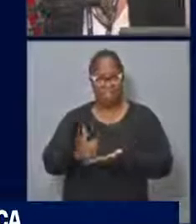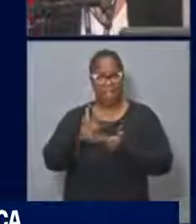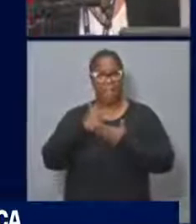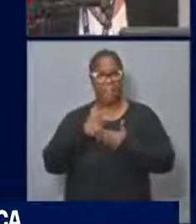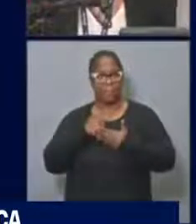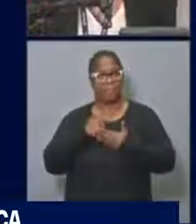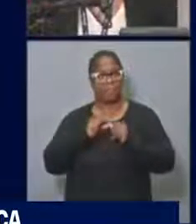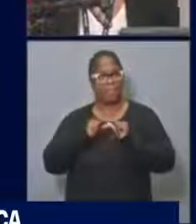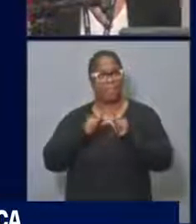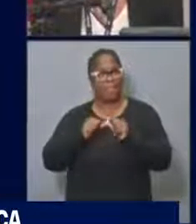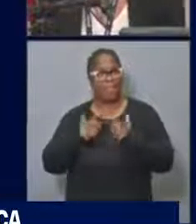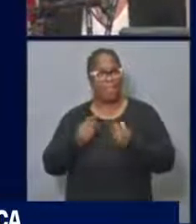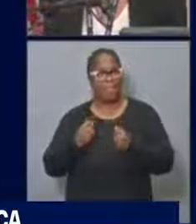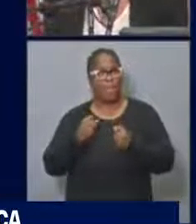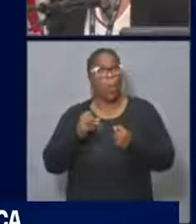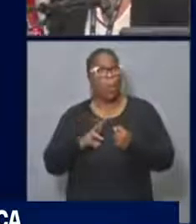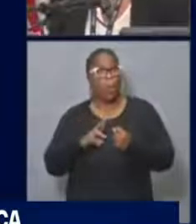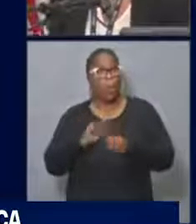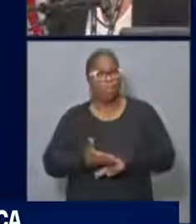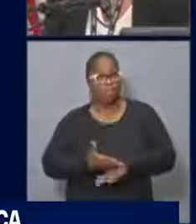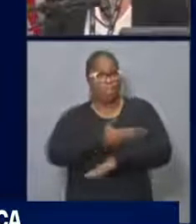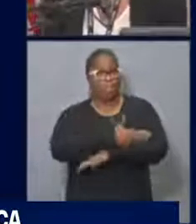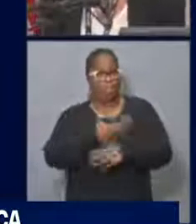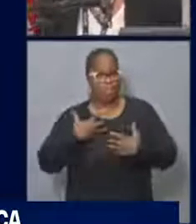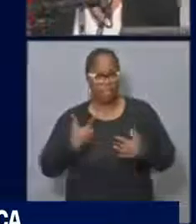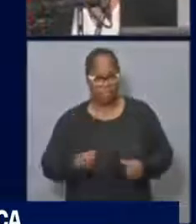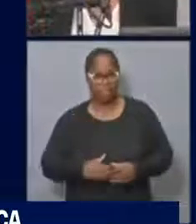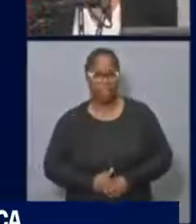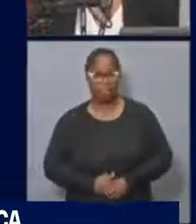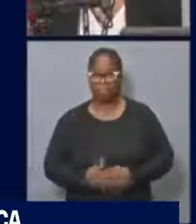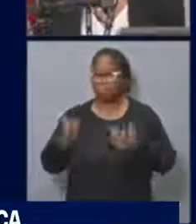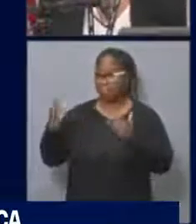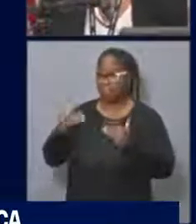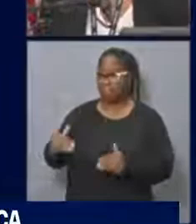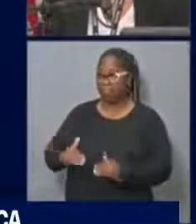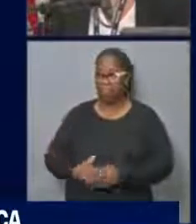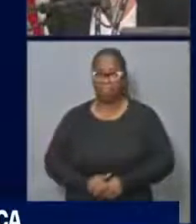to health after we're ill. We'll take the next slide.